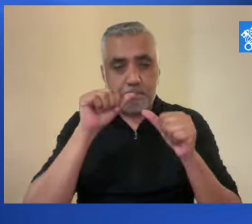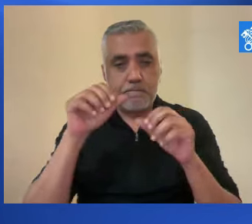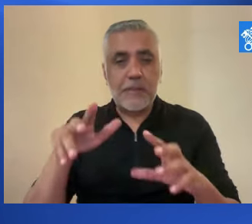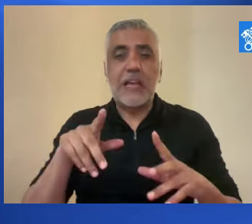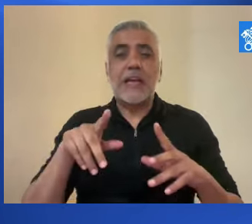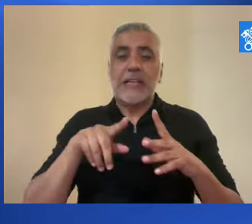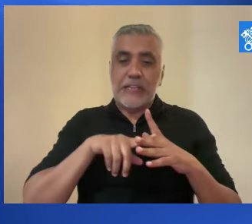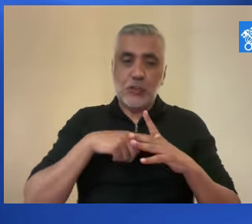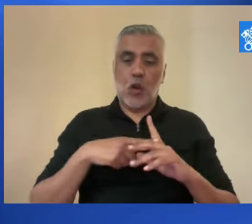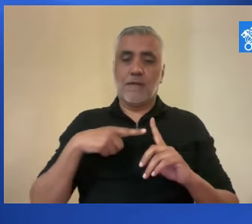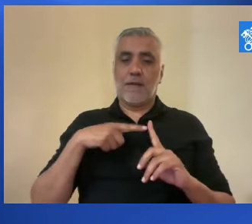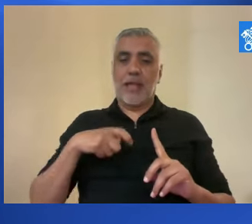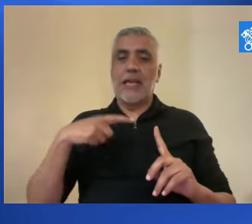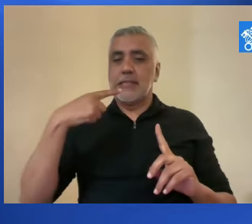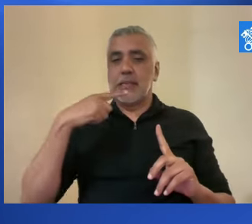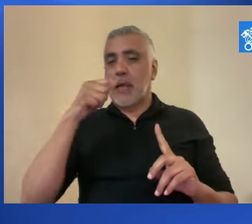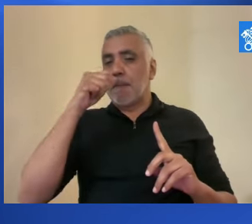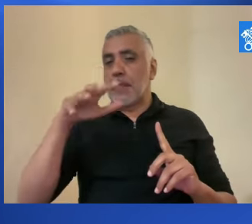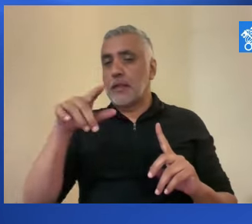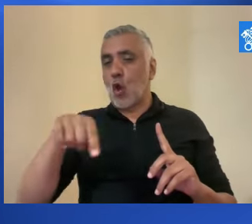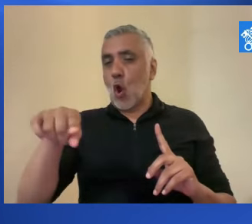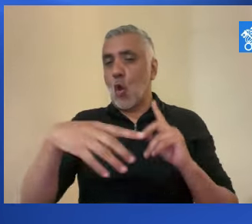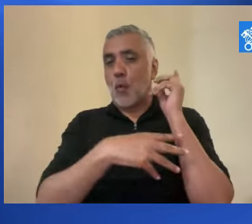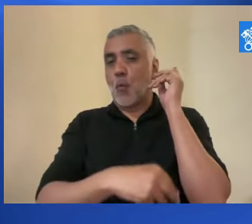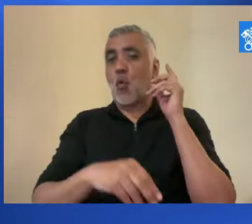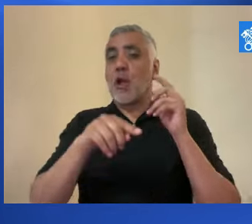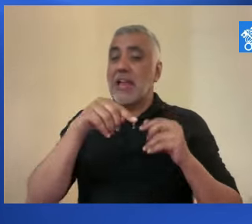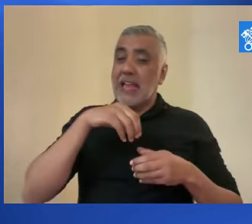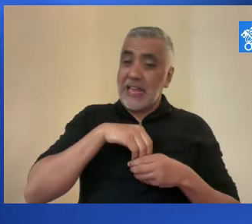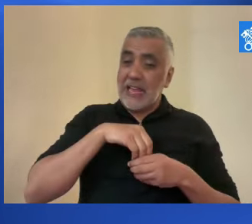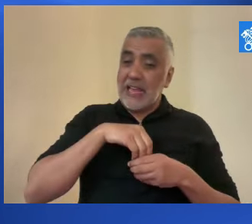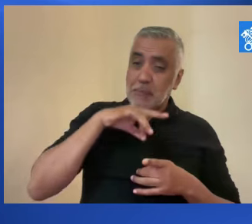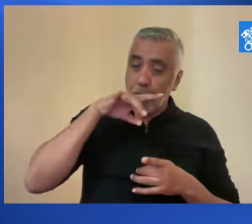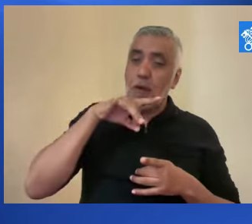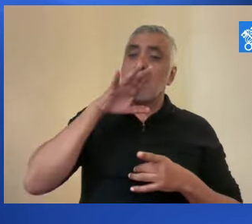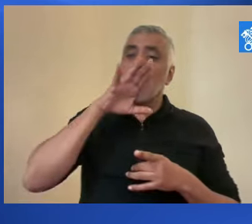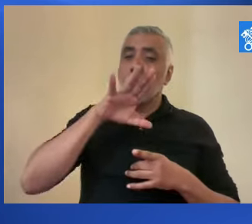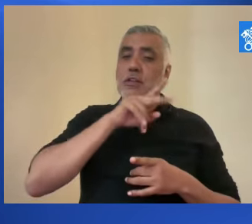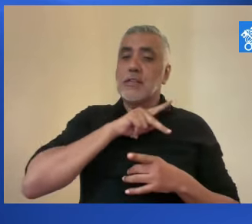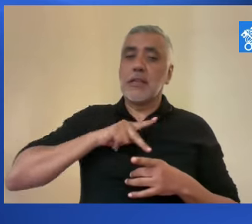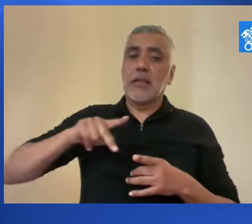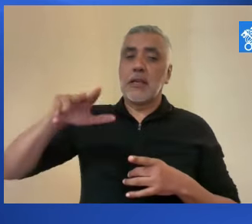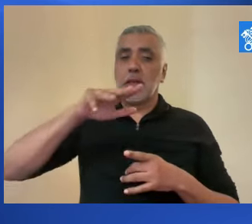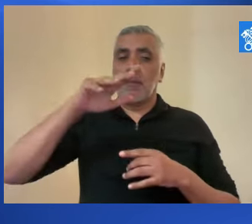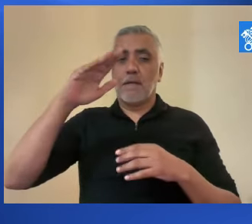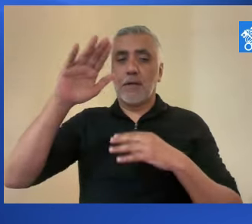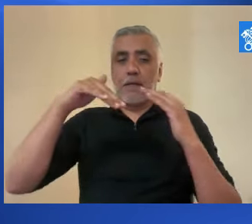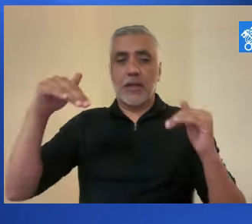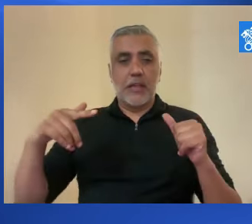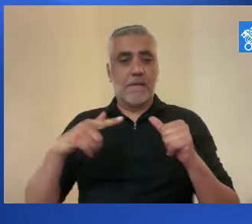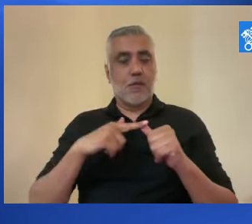in spirit, for theirs is the kingdom of heaven." It is the first beatitude, because it is at the base of those that